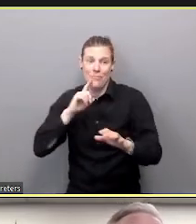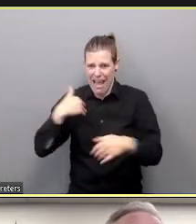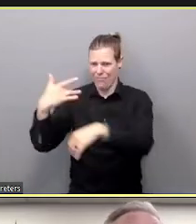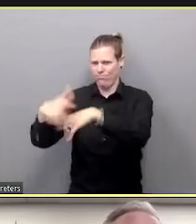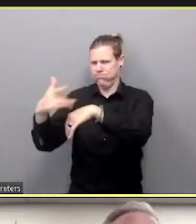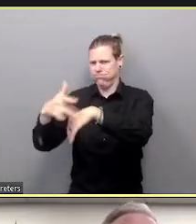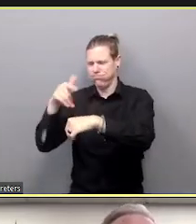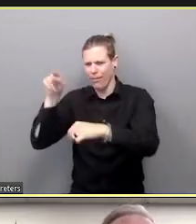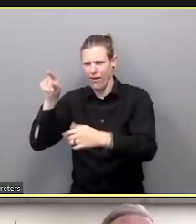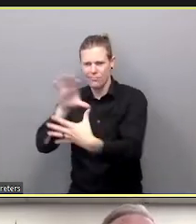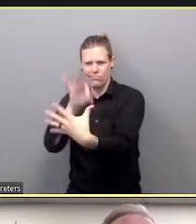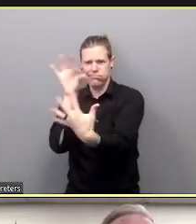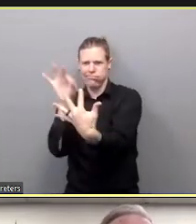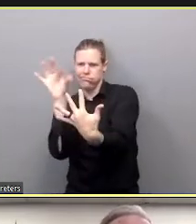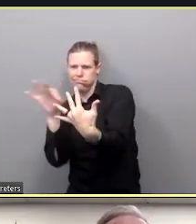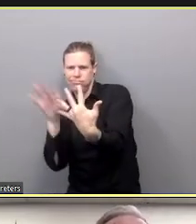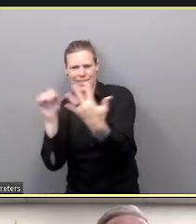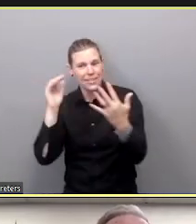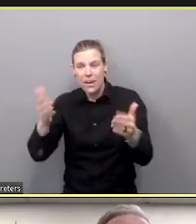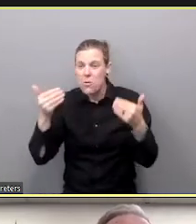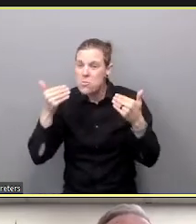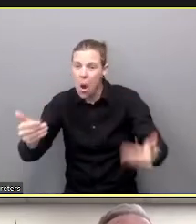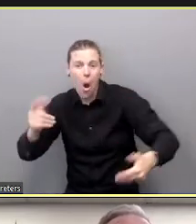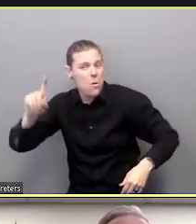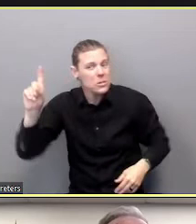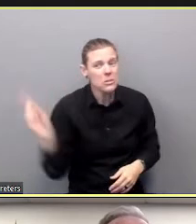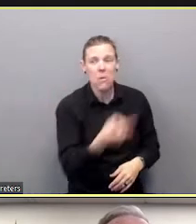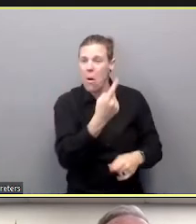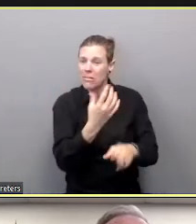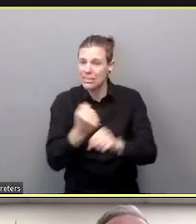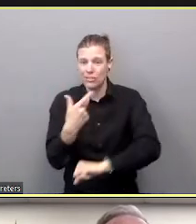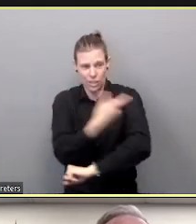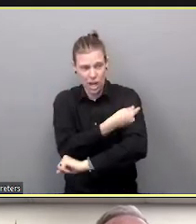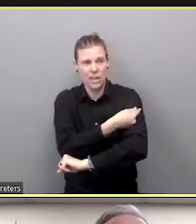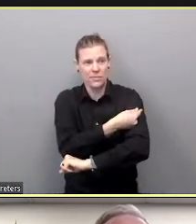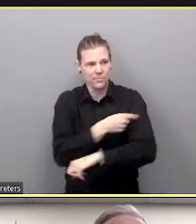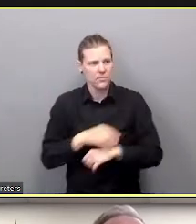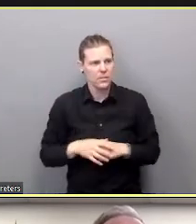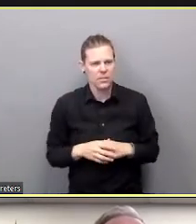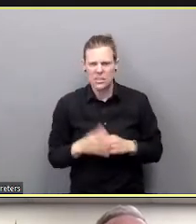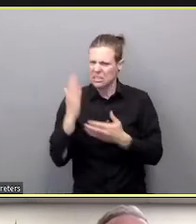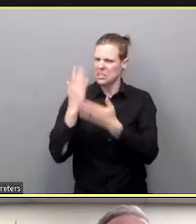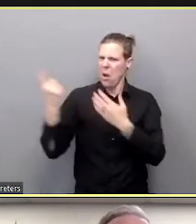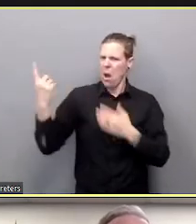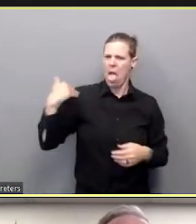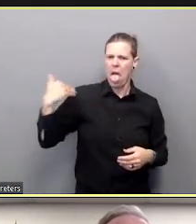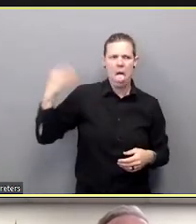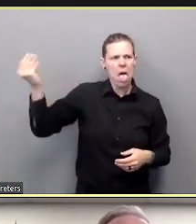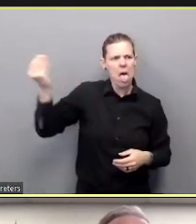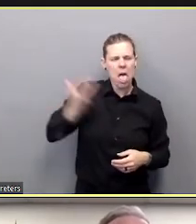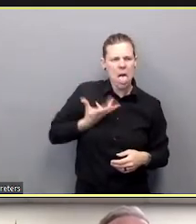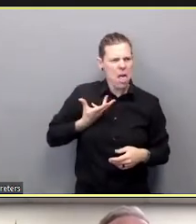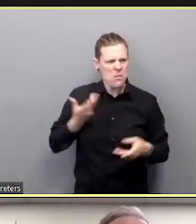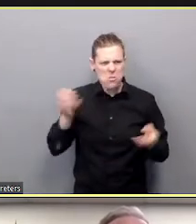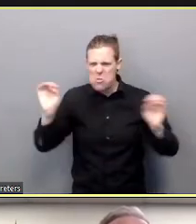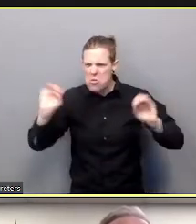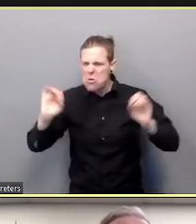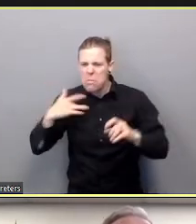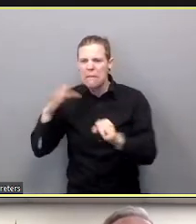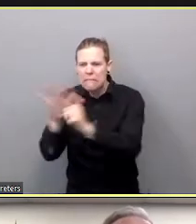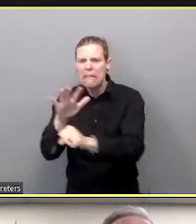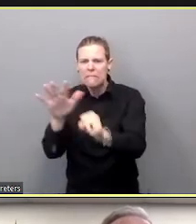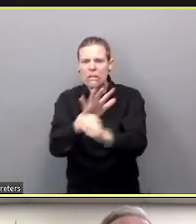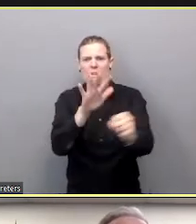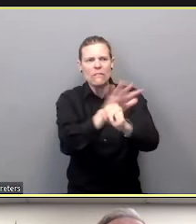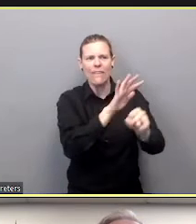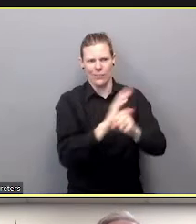appointments available. We got a question about, hey, I heard there were no booster appointments available in the next week. And actually these blue lines are